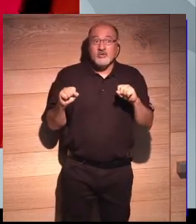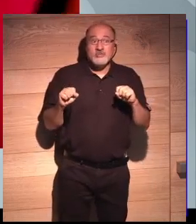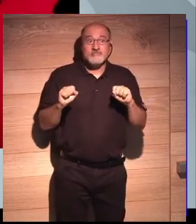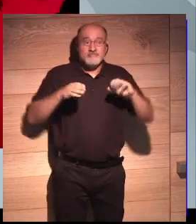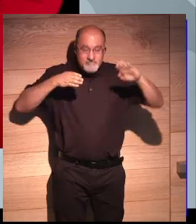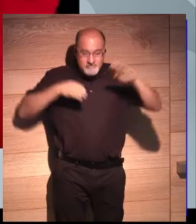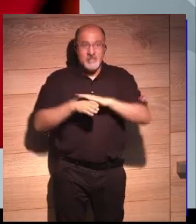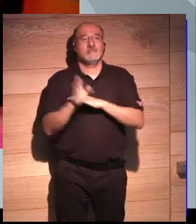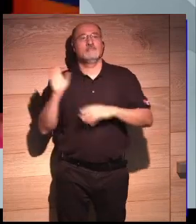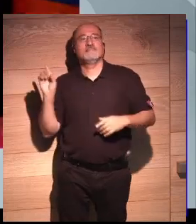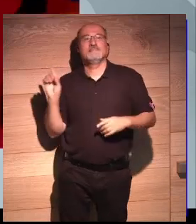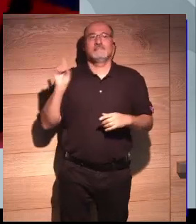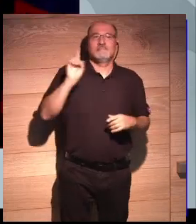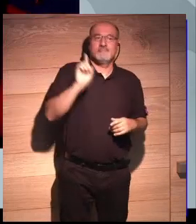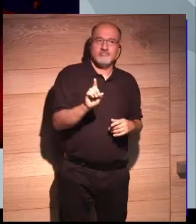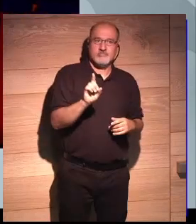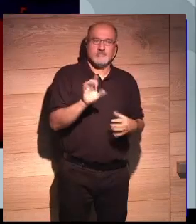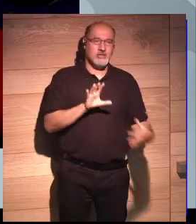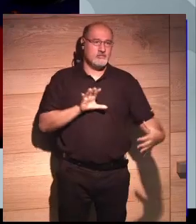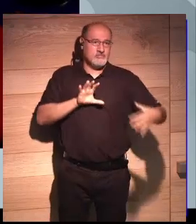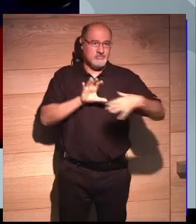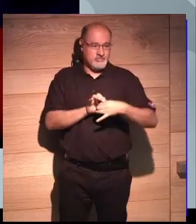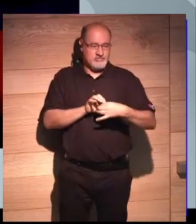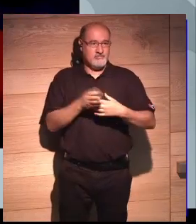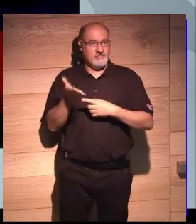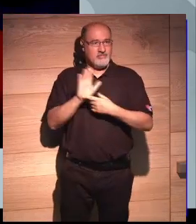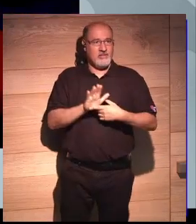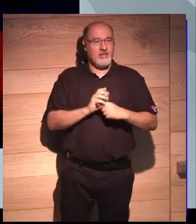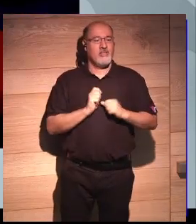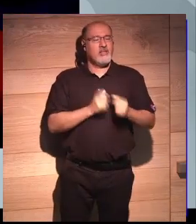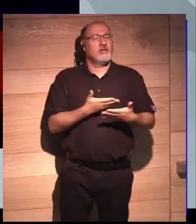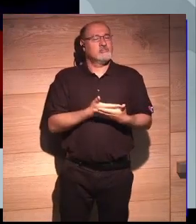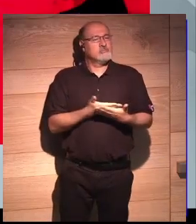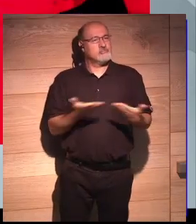essentially created a bond and reassured people and held their hand and said, look,